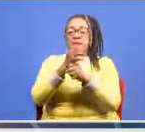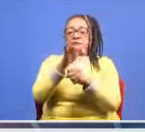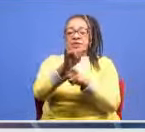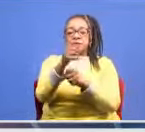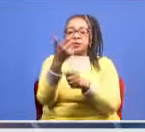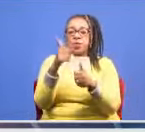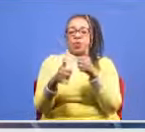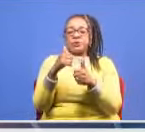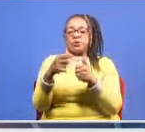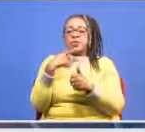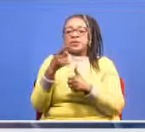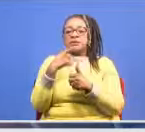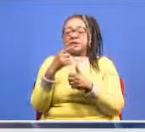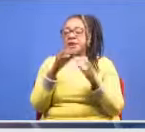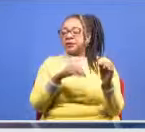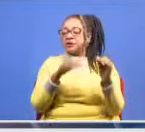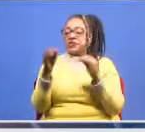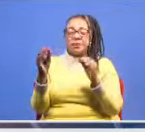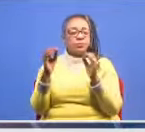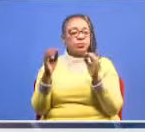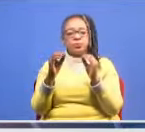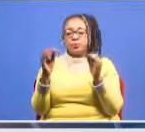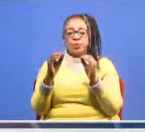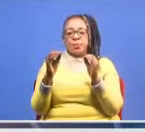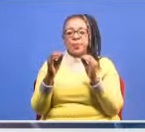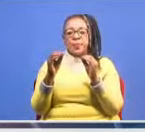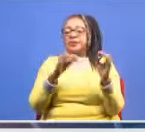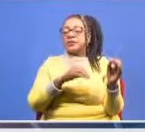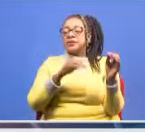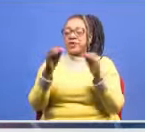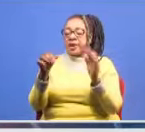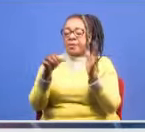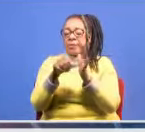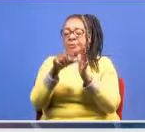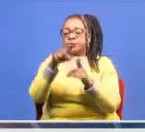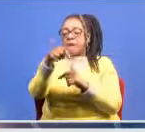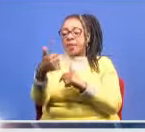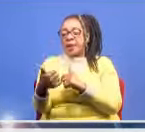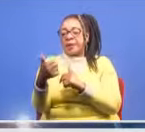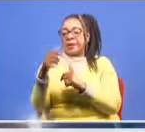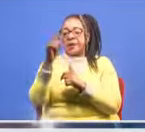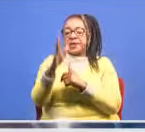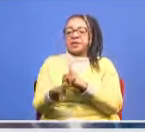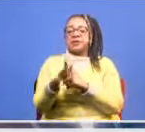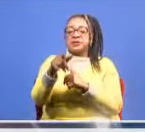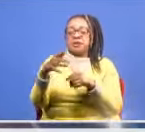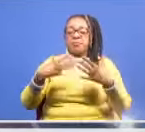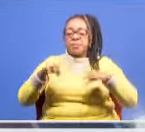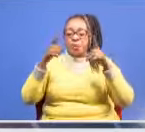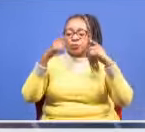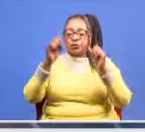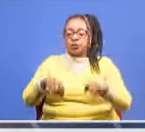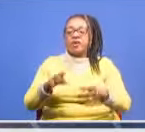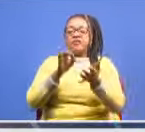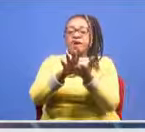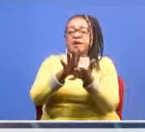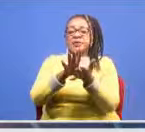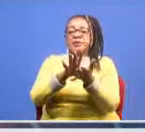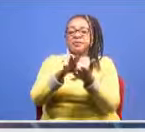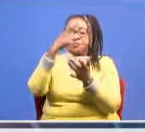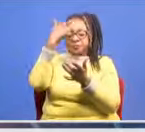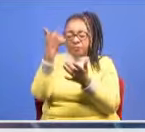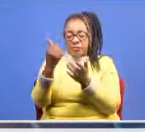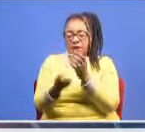don't transfer them. The question of transferring them is transferring a problem to other Kenyans. These are people who need to be fired like yesterday because they are